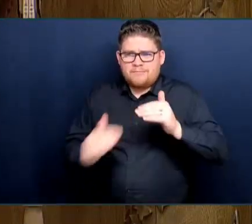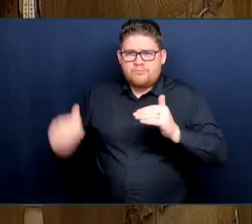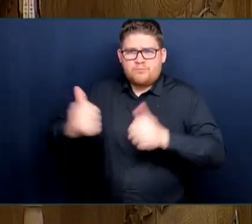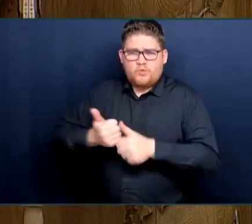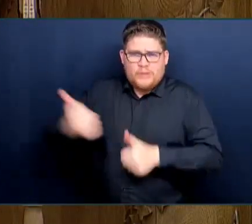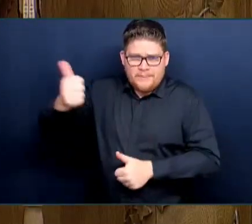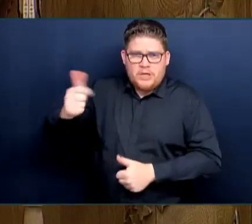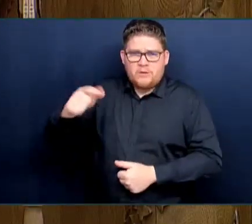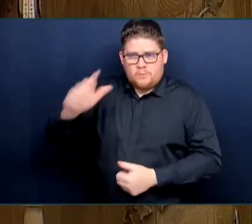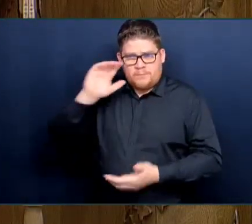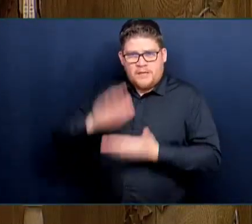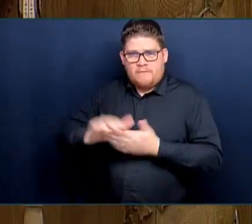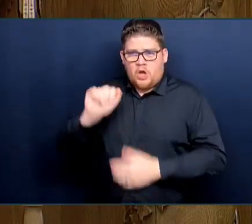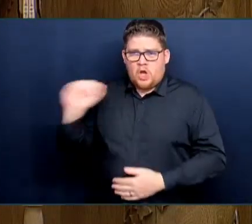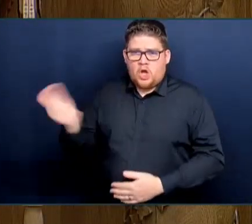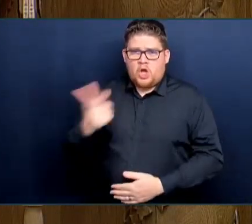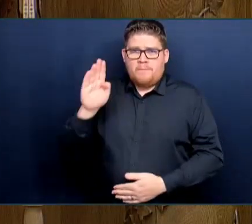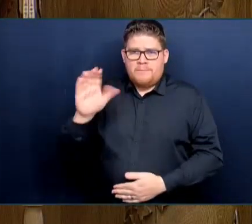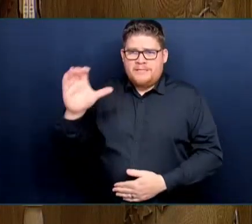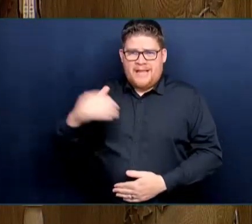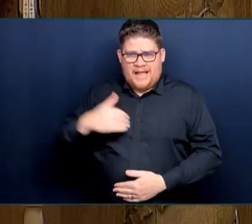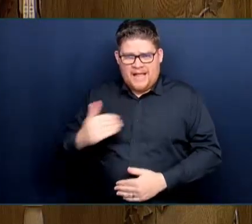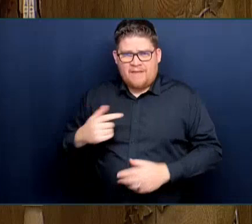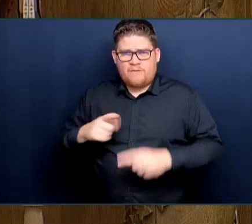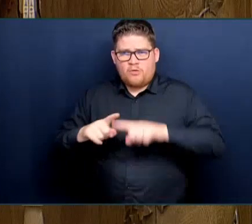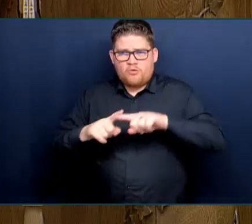Minister of Transportation. Thank you.